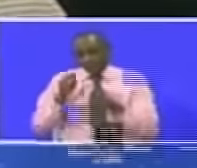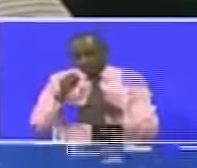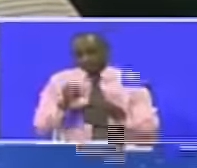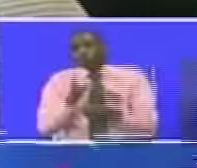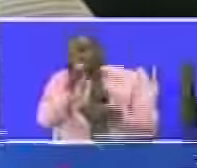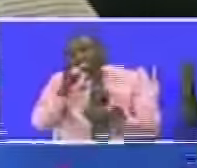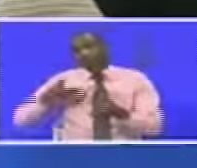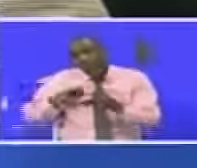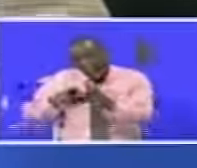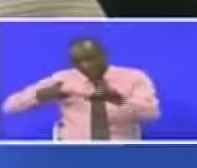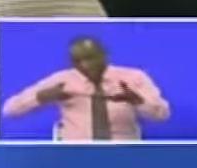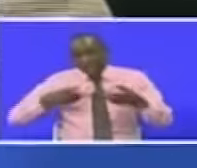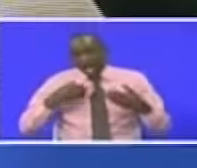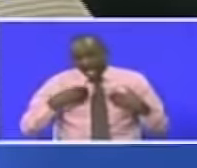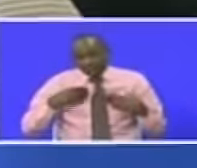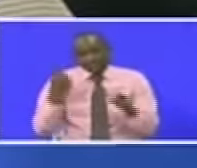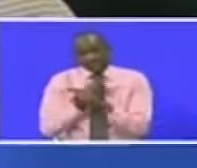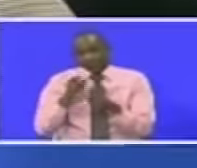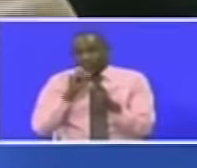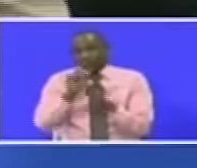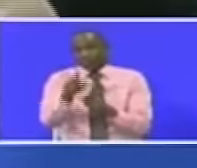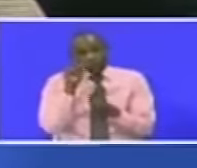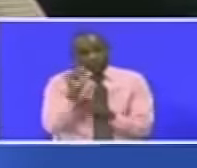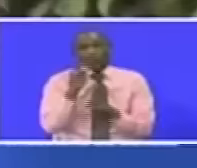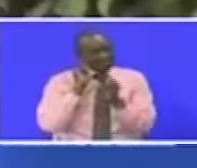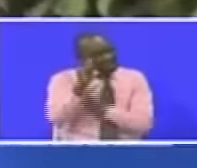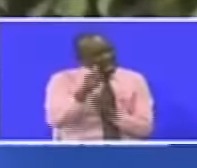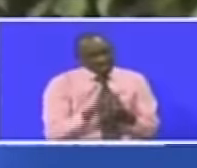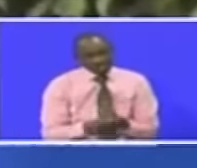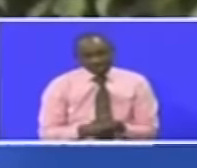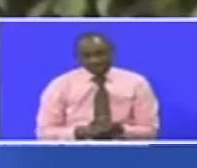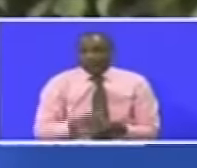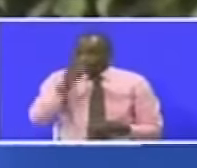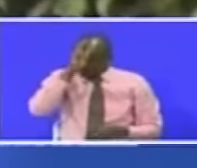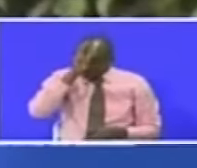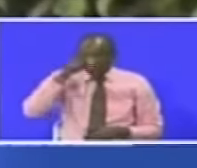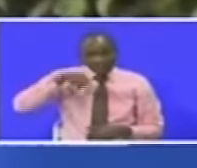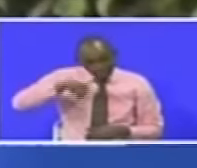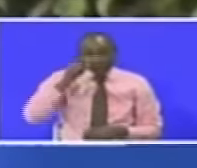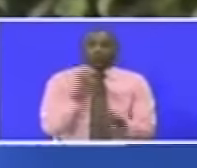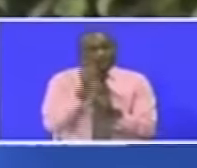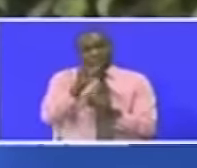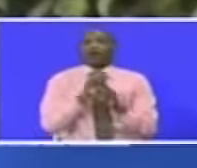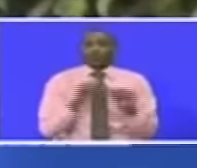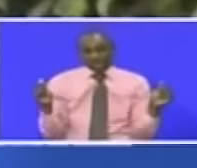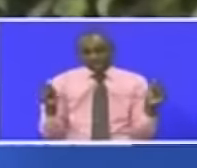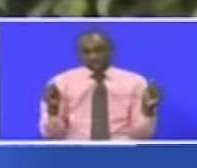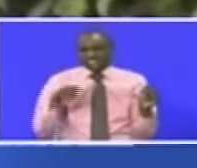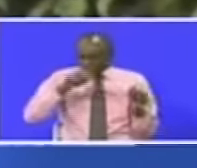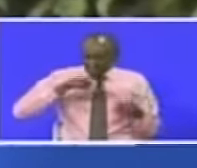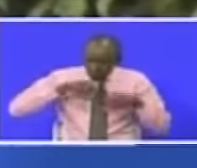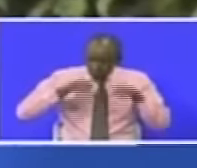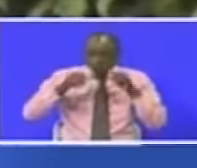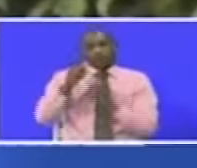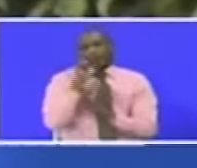water actually having several layers. Because the distance is a bit far. The police are supposed to do their work within the confines